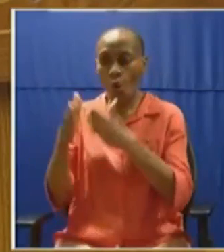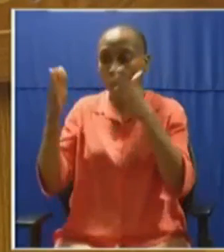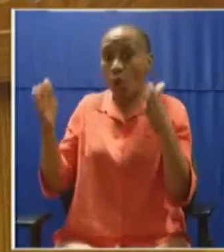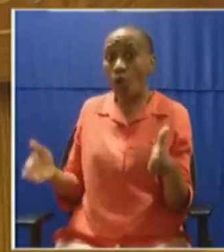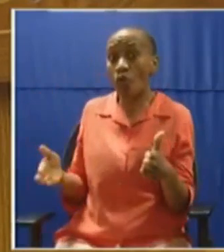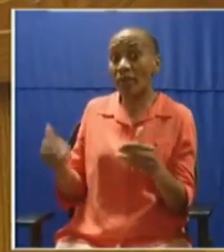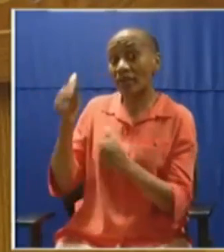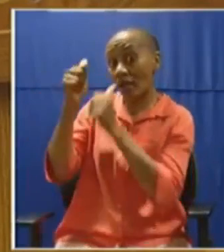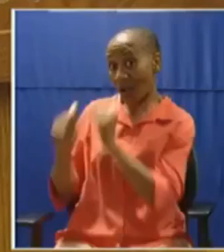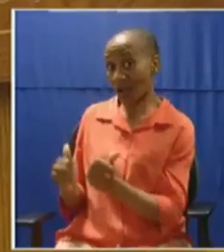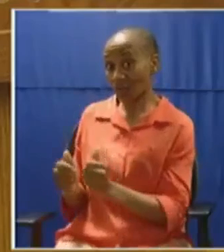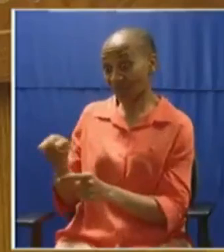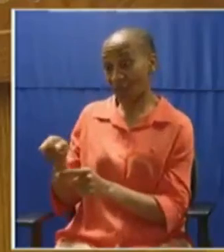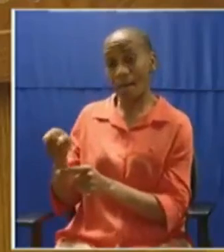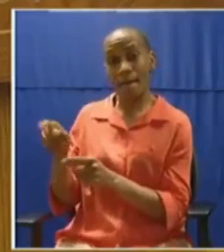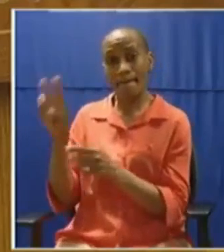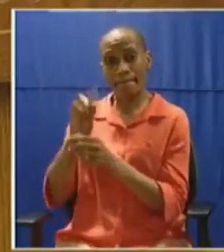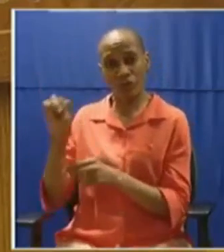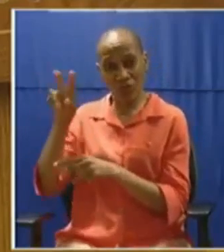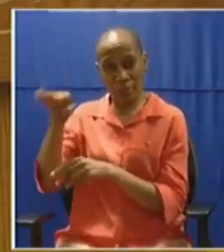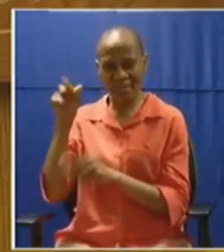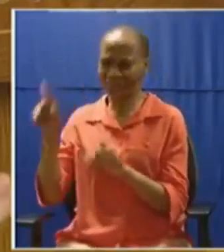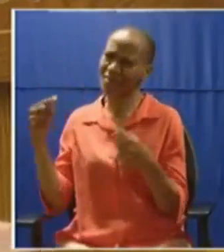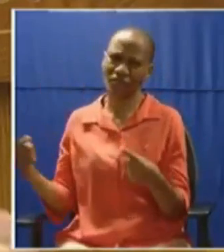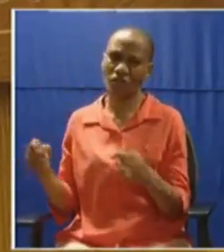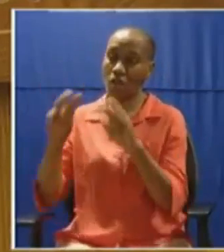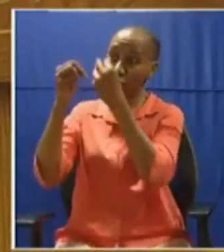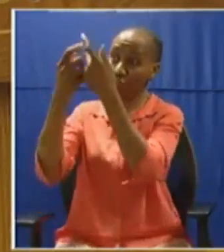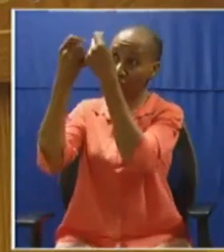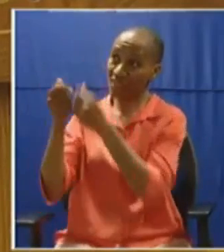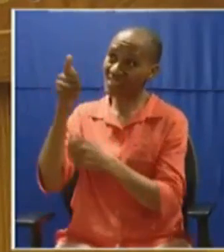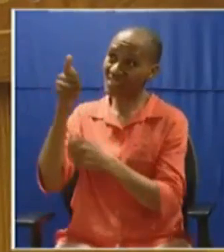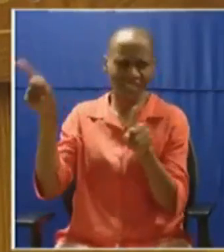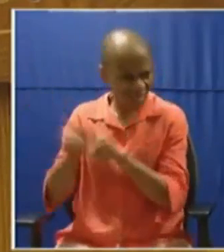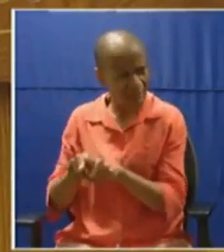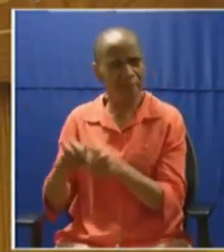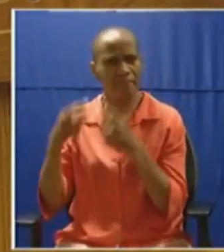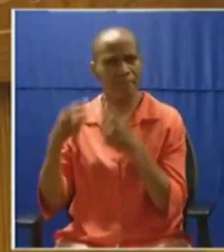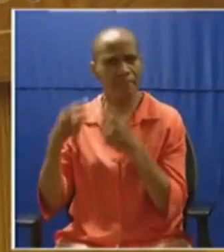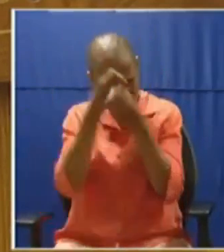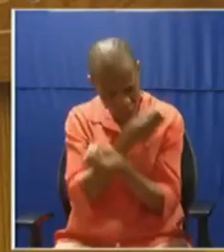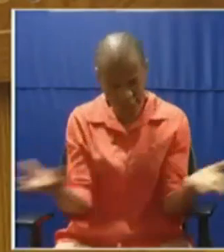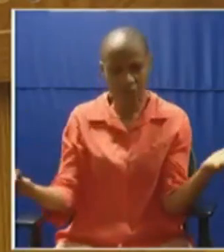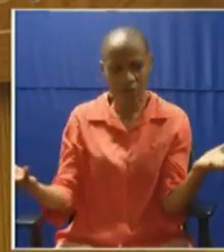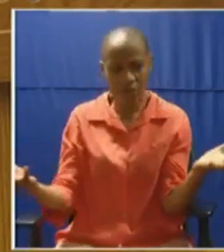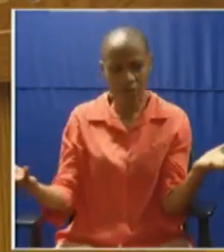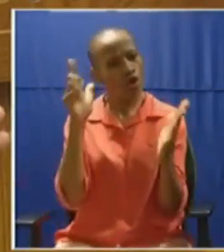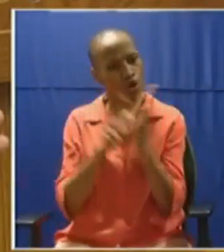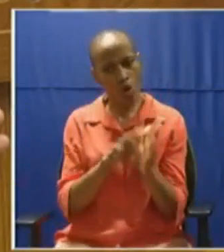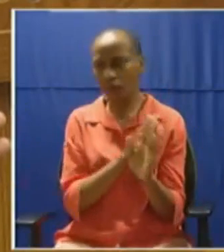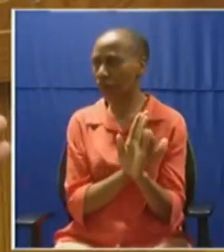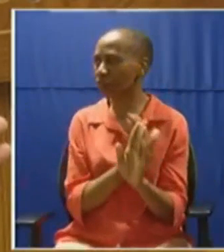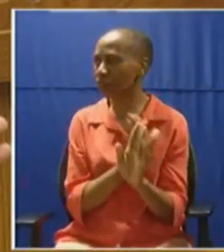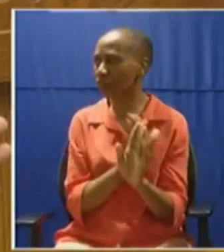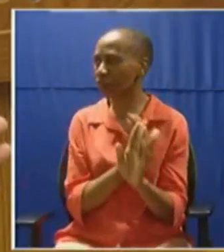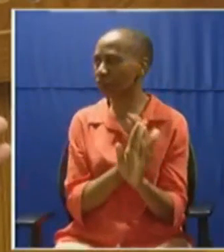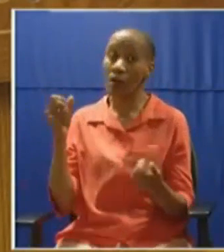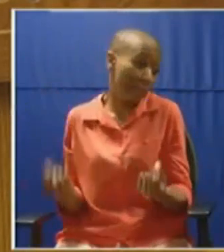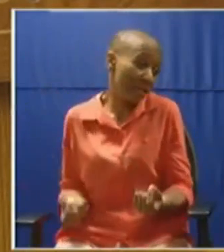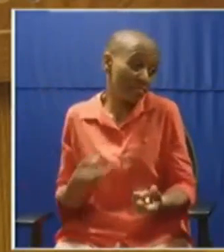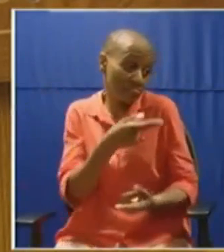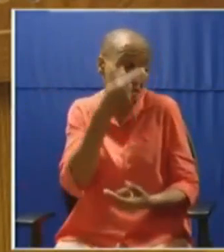with mutual banks. Treasury even notified them that they were acting illegally, but they thought they knew better.